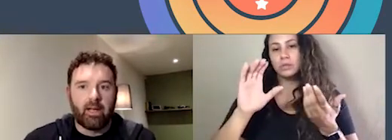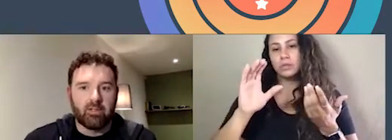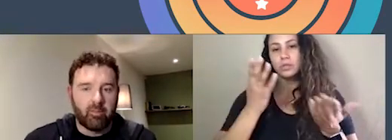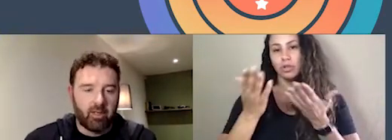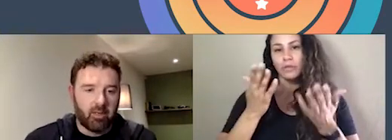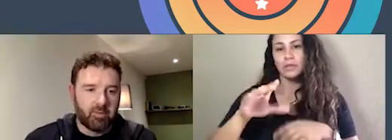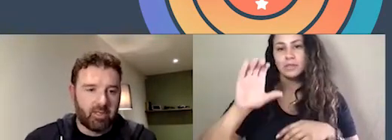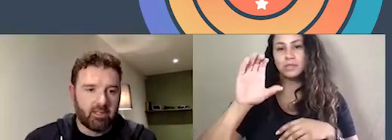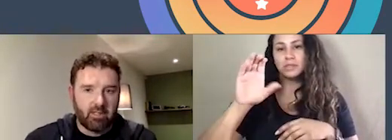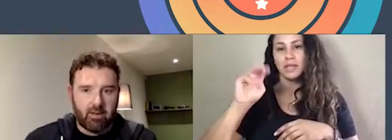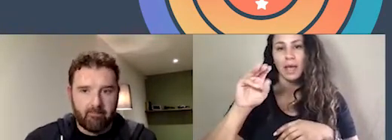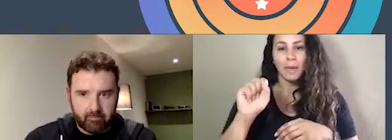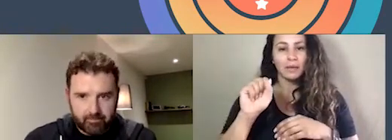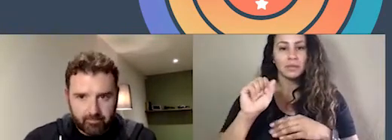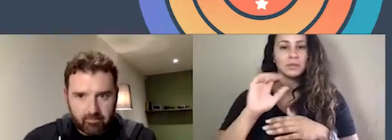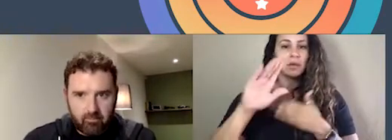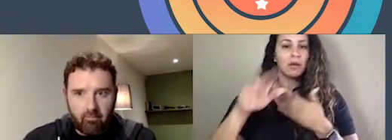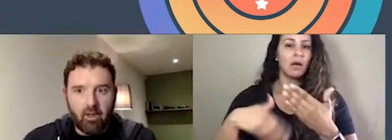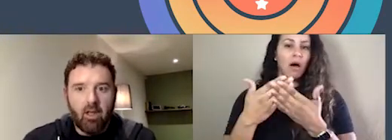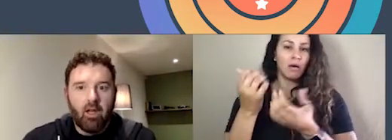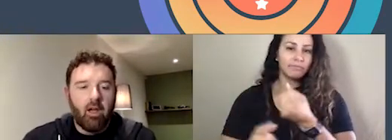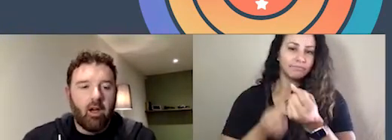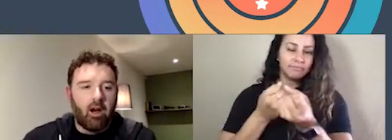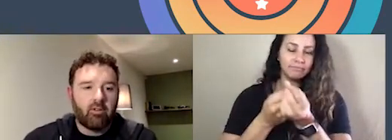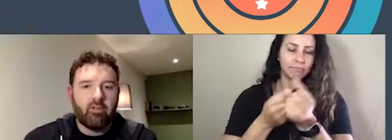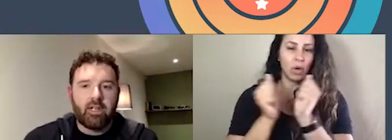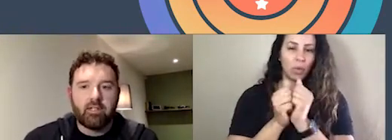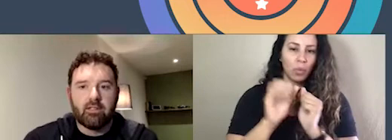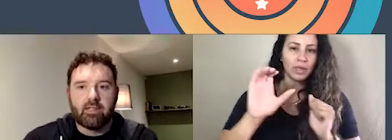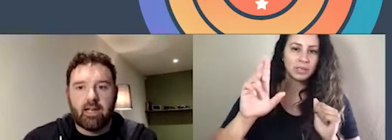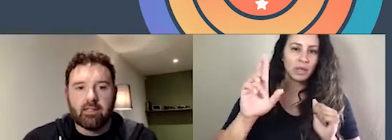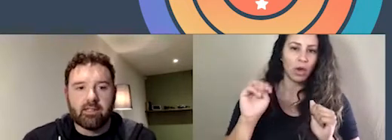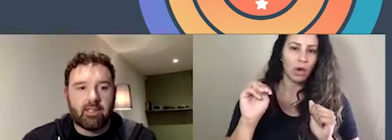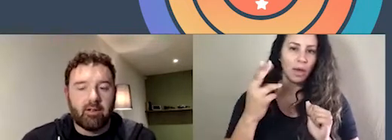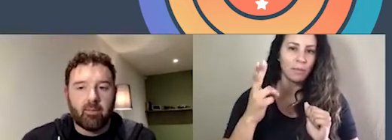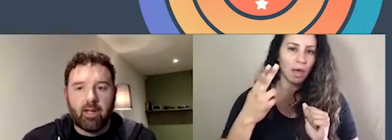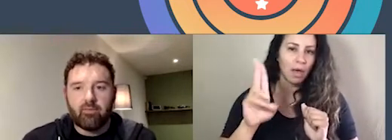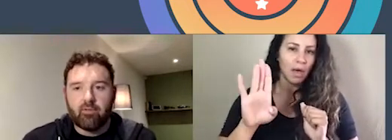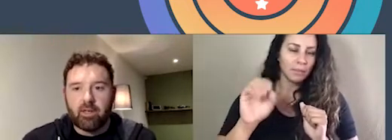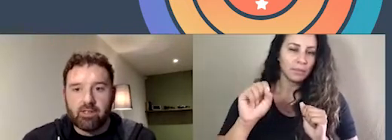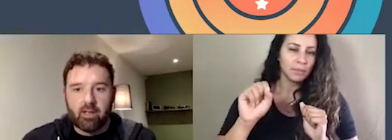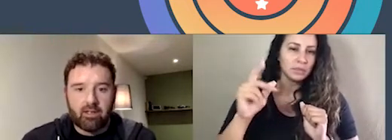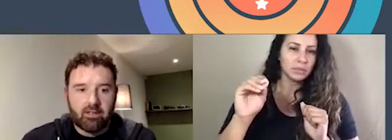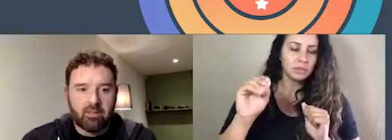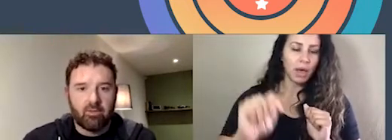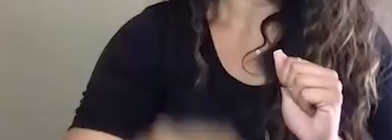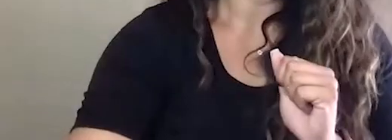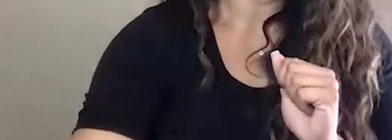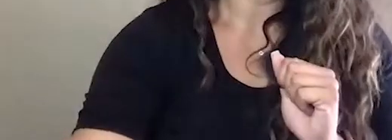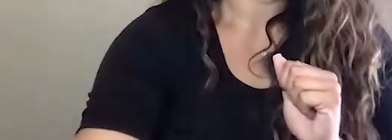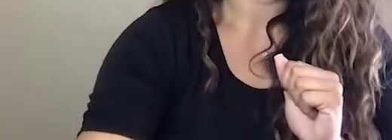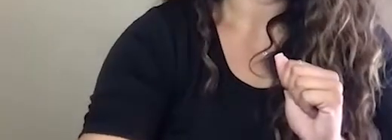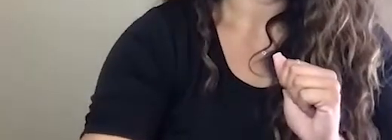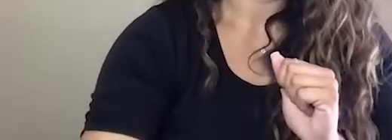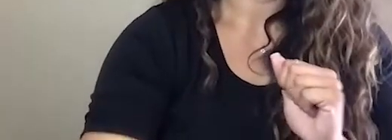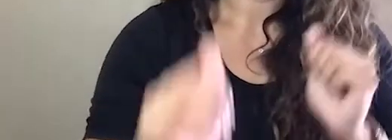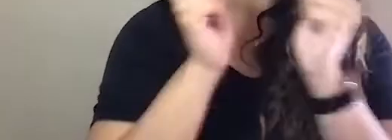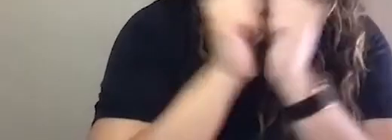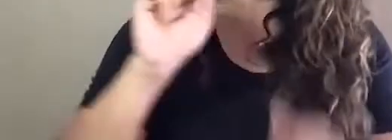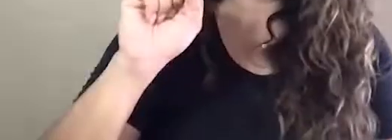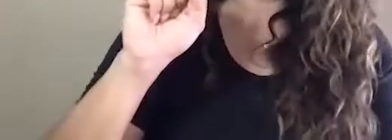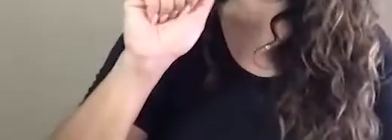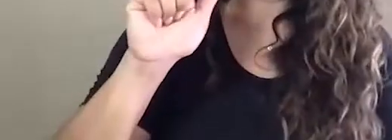all backed up by HubSpot CRM. Our credentials as a CRM platform are solid, with Sales,